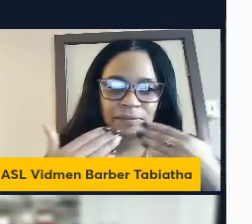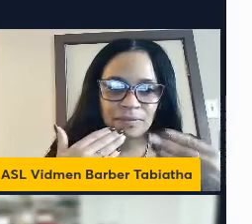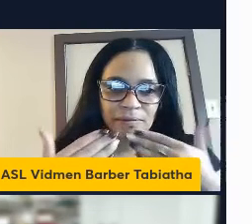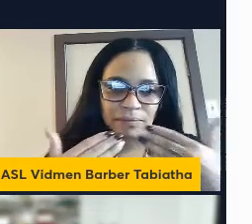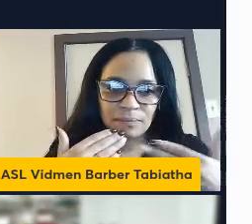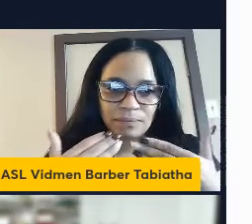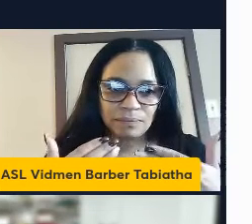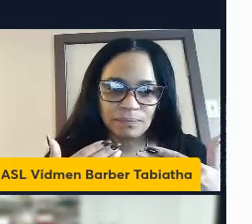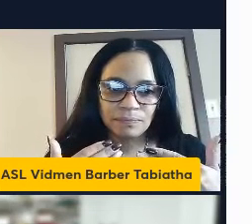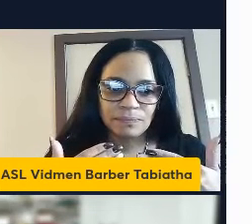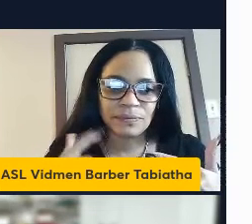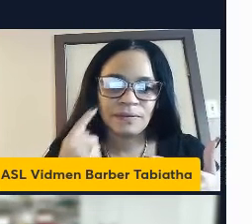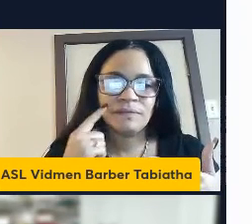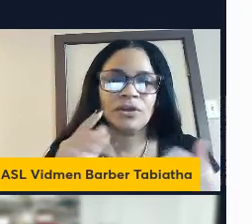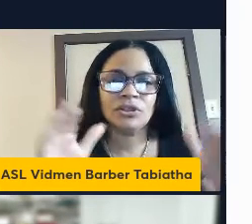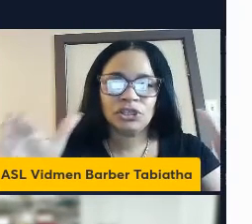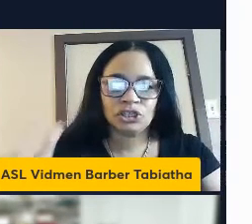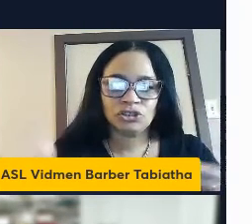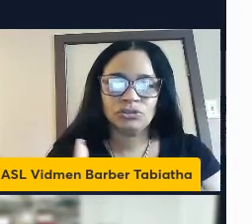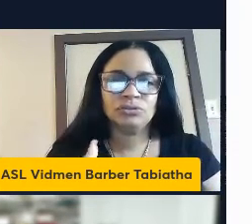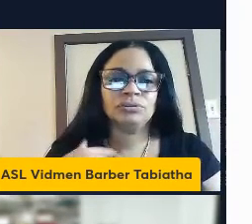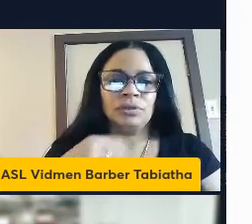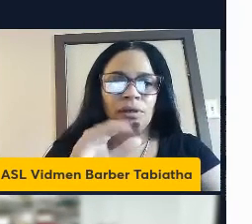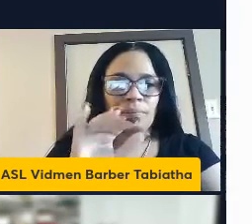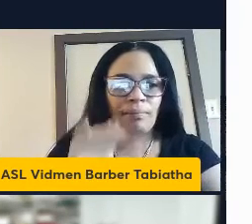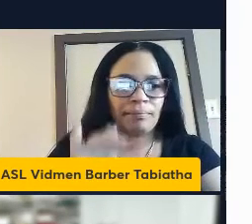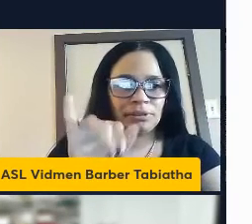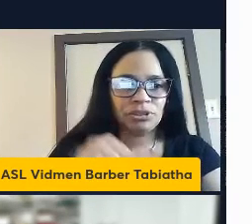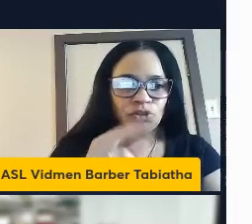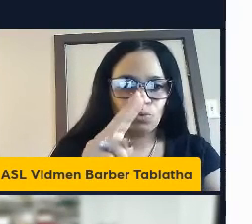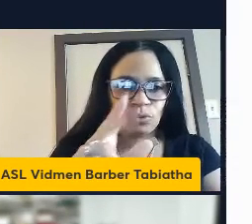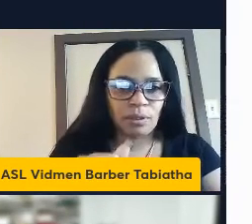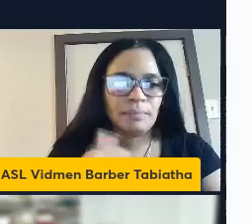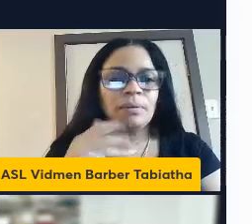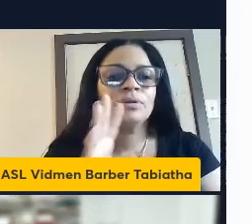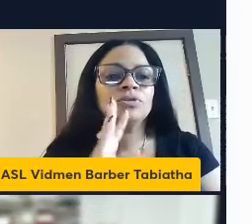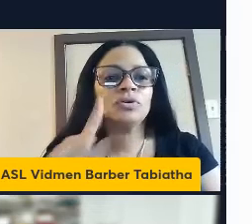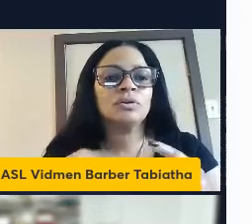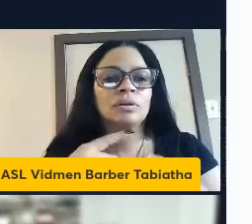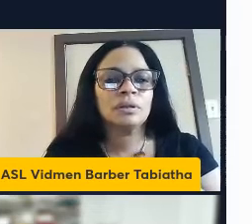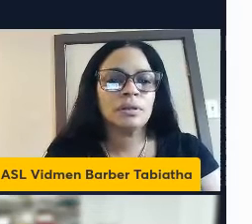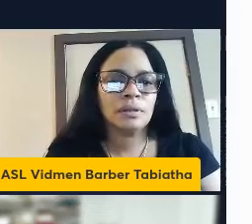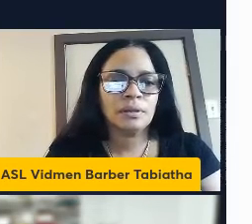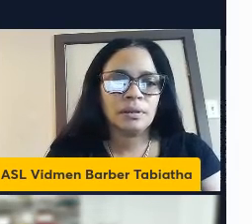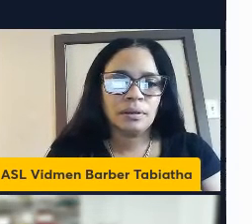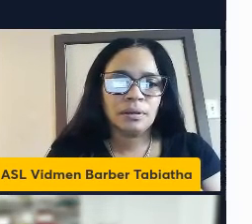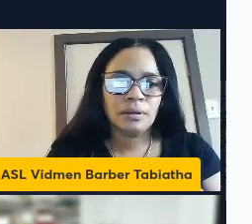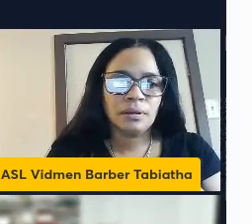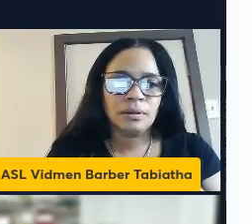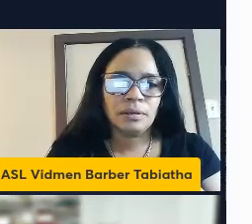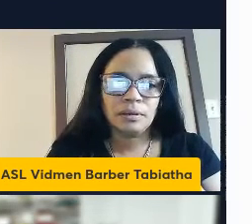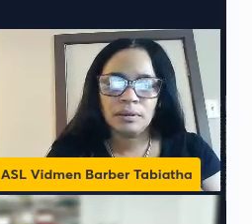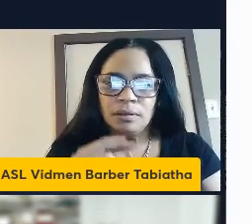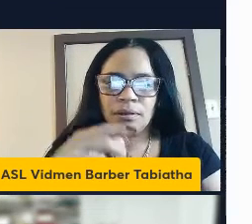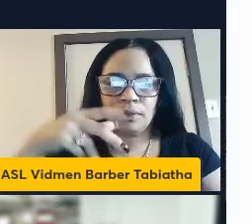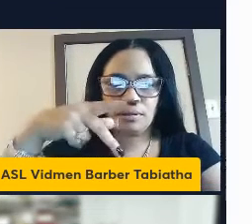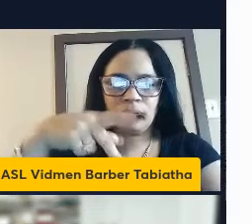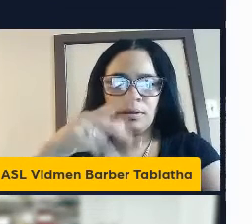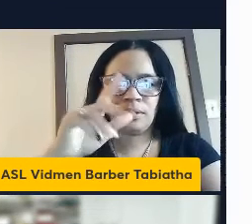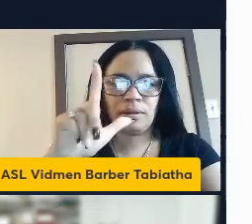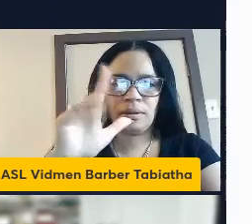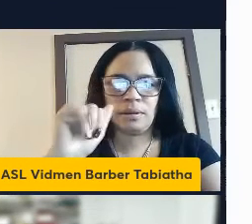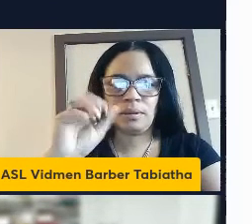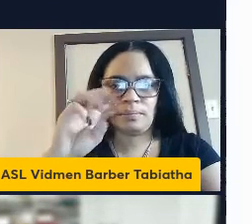kind introduction. I am Julia, I'm and I'll be talking about locating the plasmodium parasites in the brain during cerebral